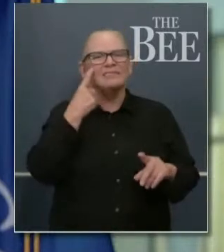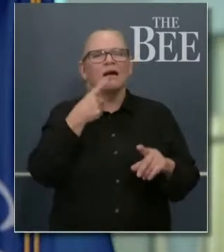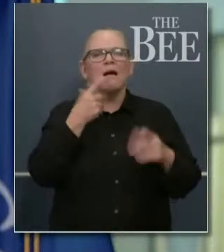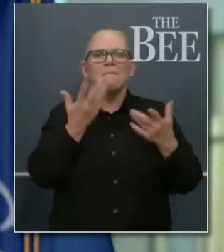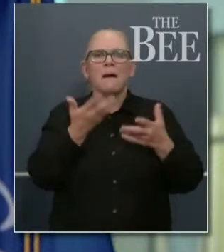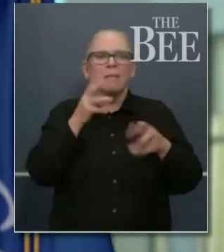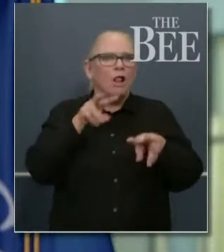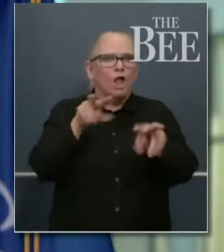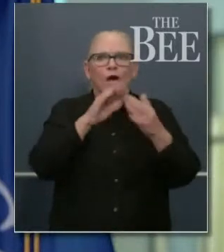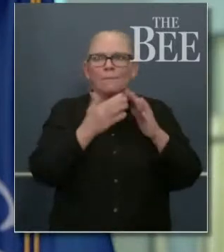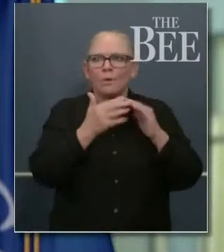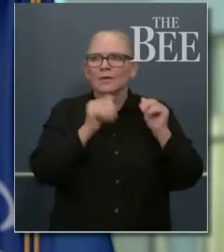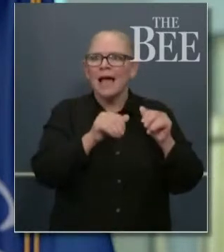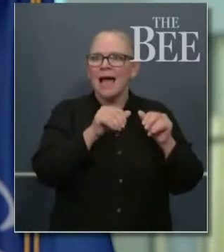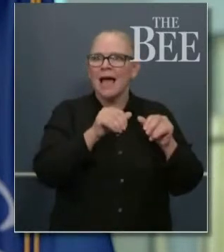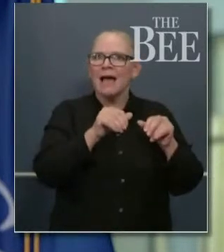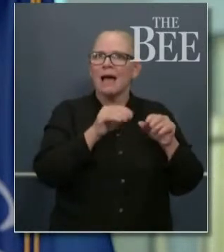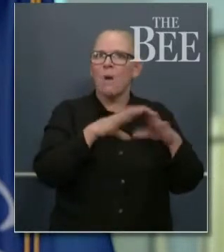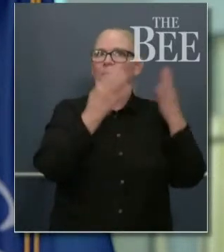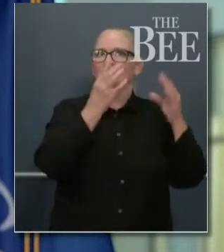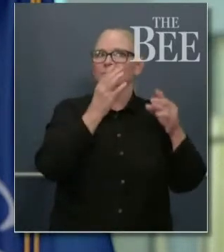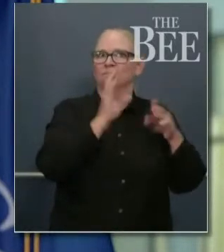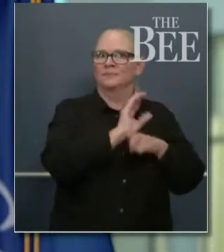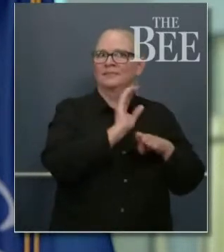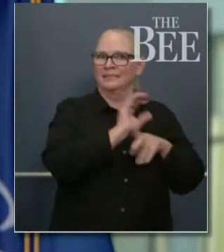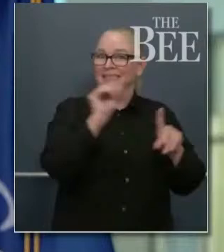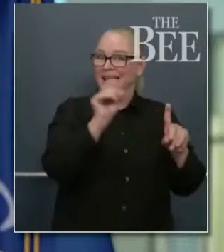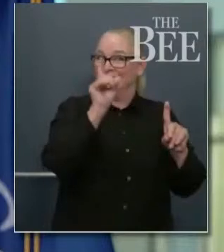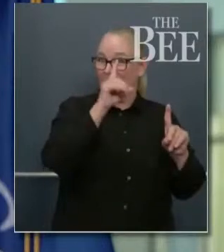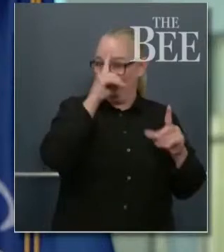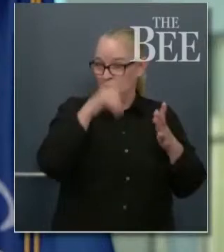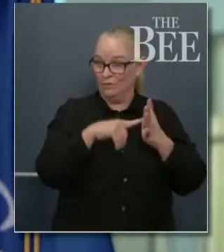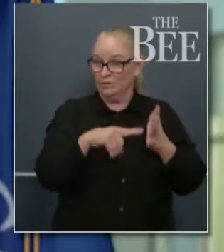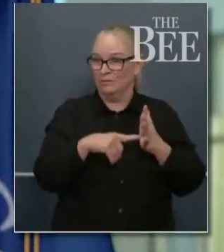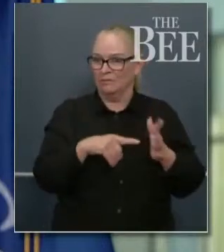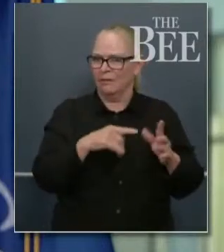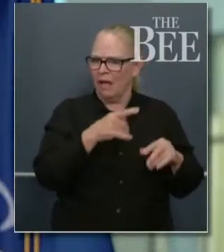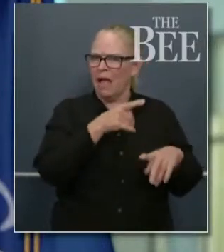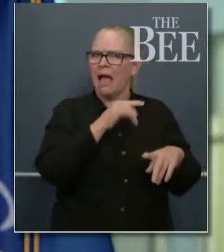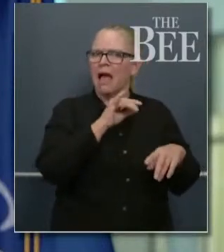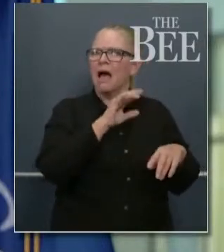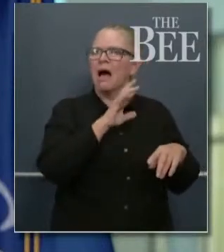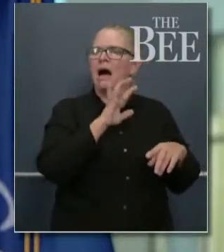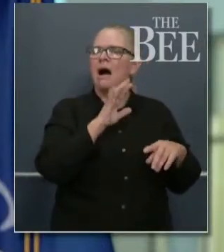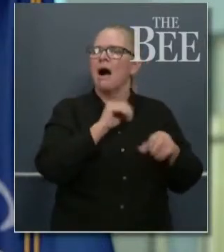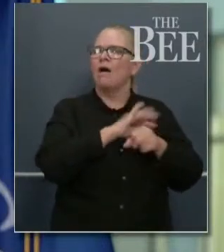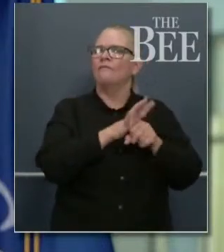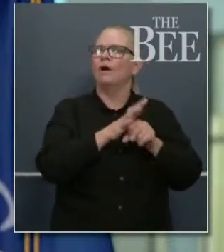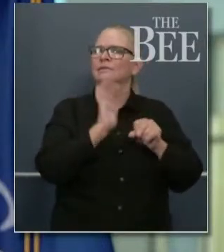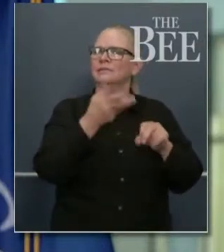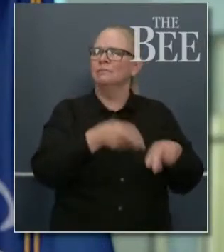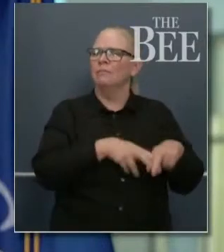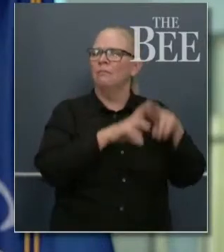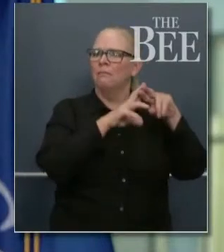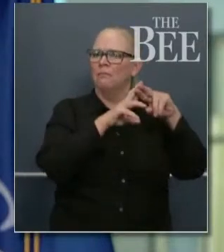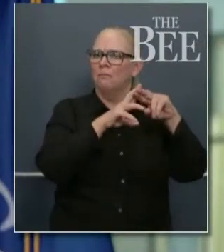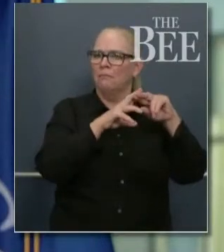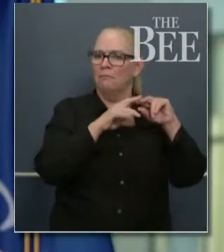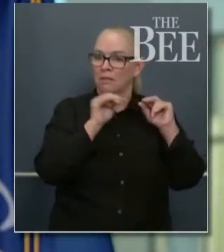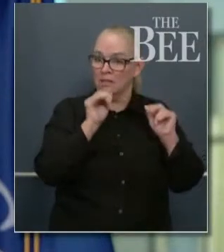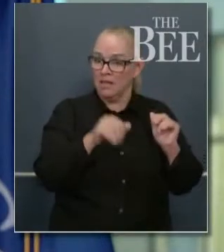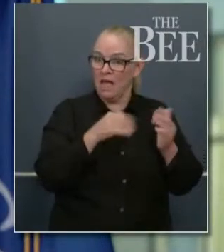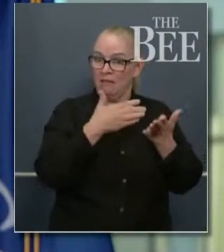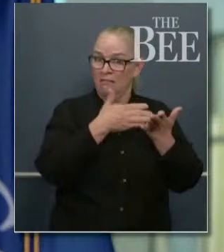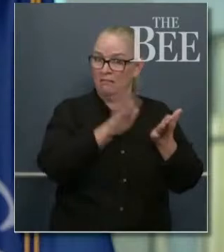San Diego, where the rate of infection has risen recently, officials are lobbying to exclude college students from the county's